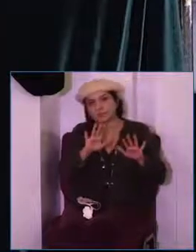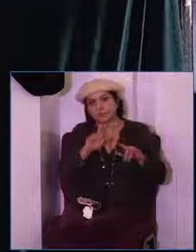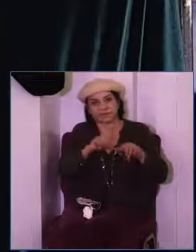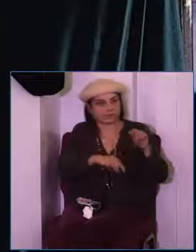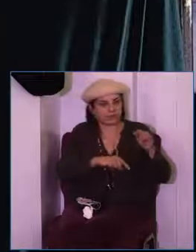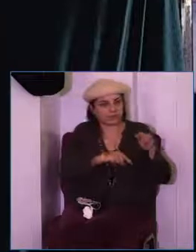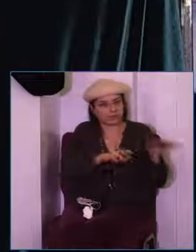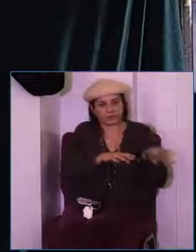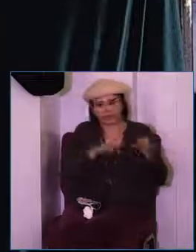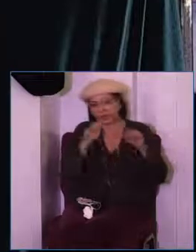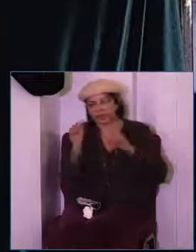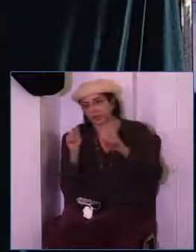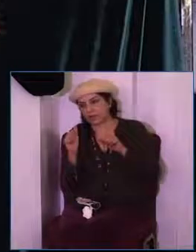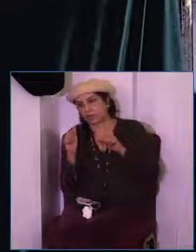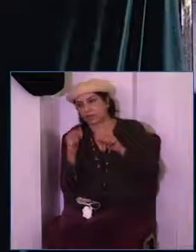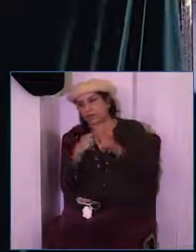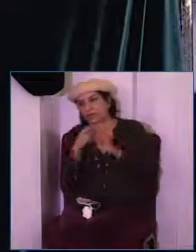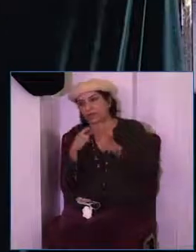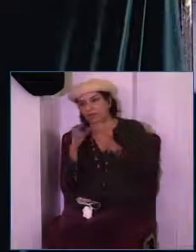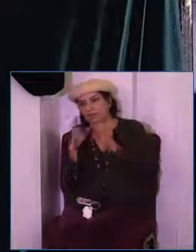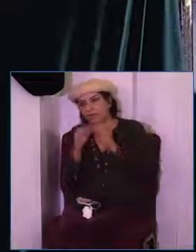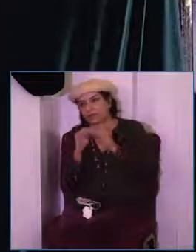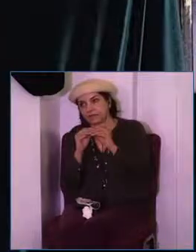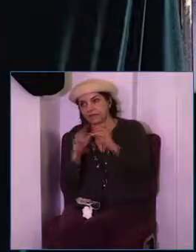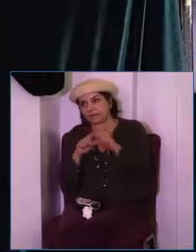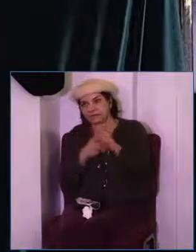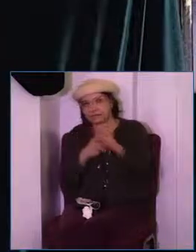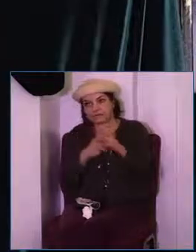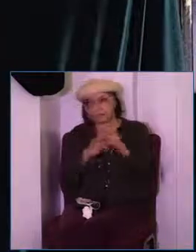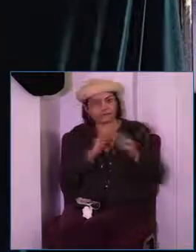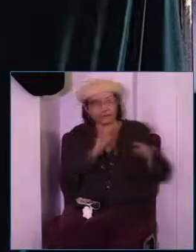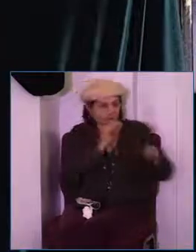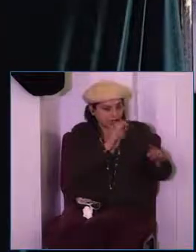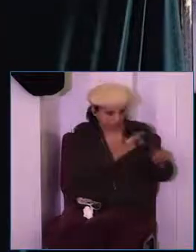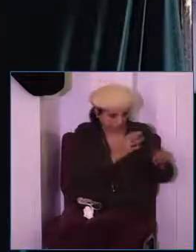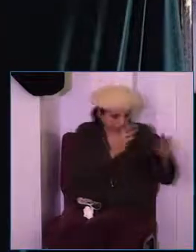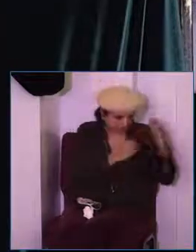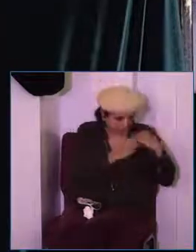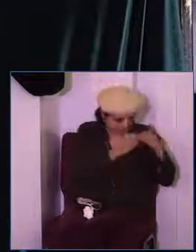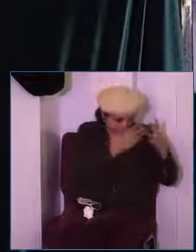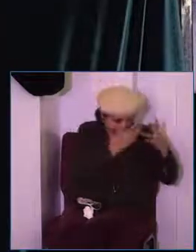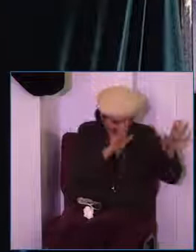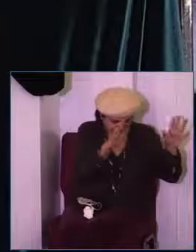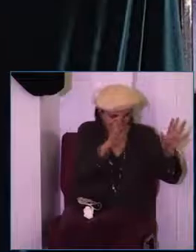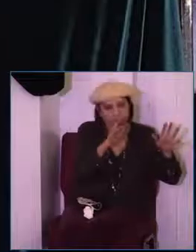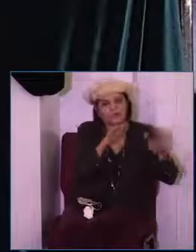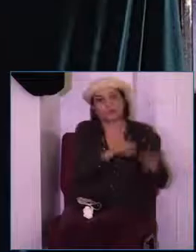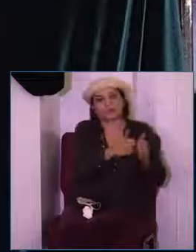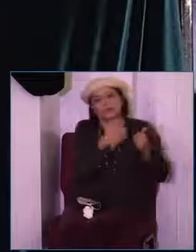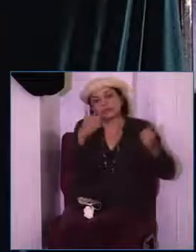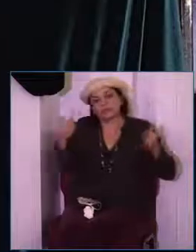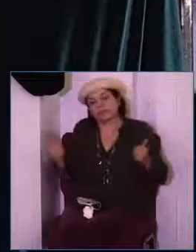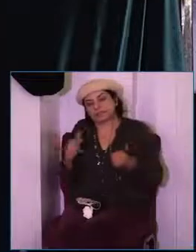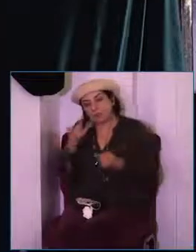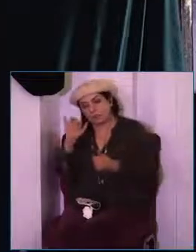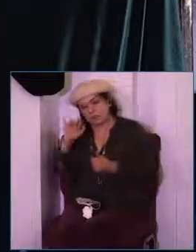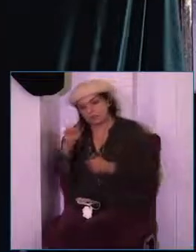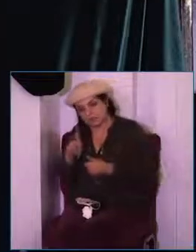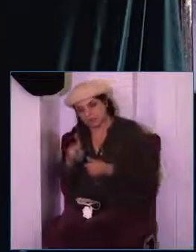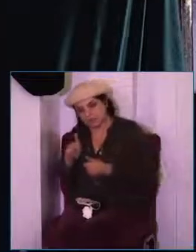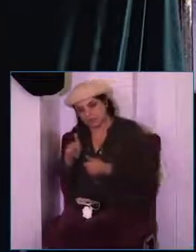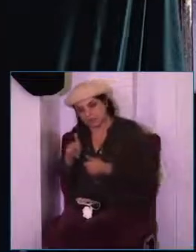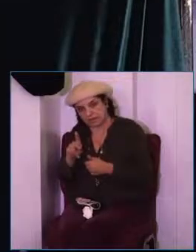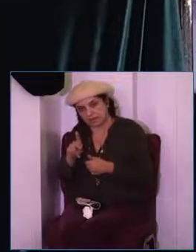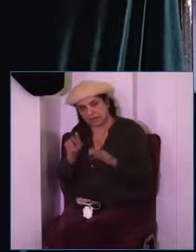leave hospitality and then the meeting starts, you have to go off of the hospitality link and go to a different link for